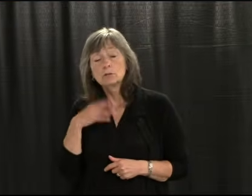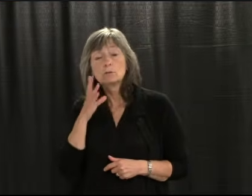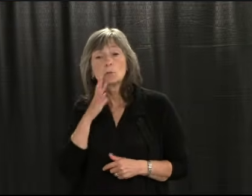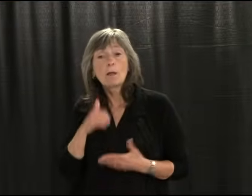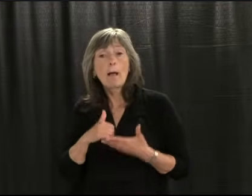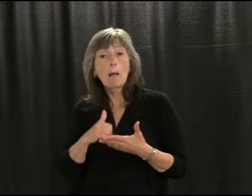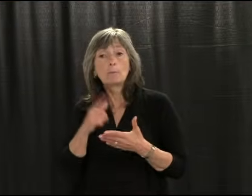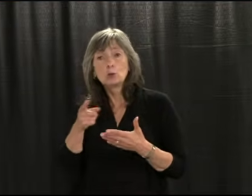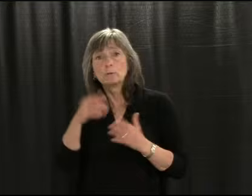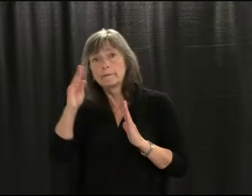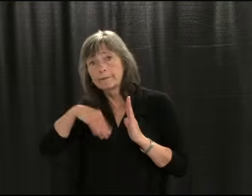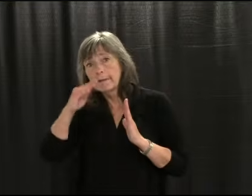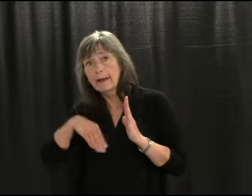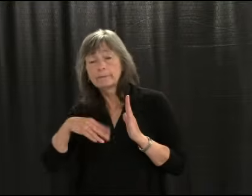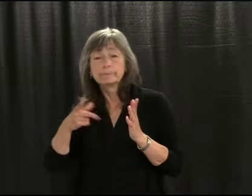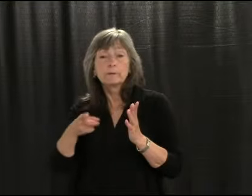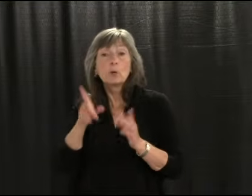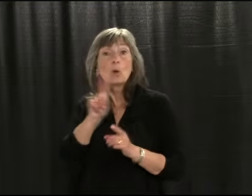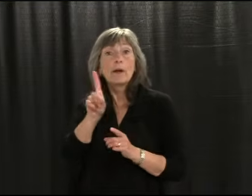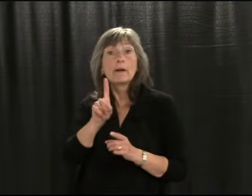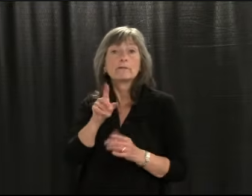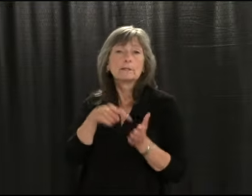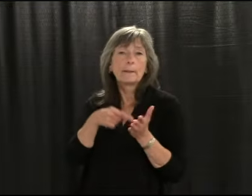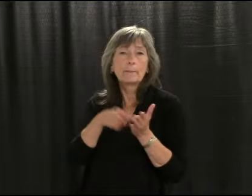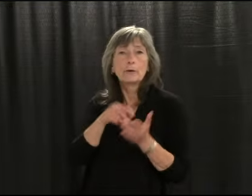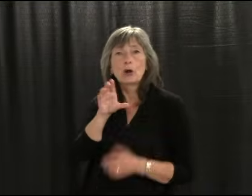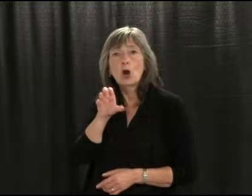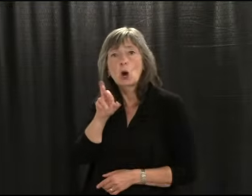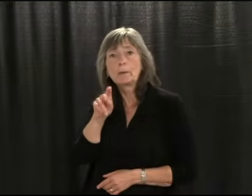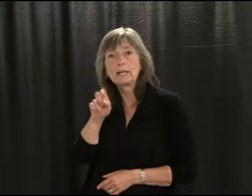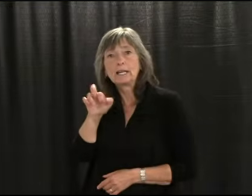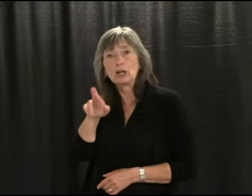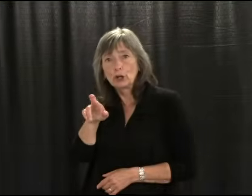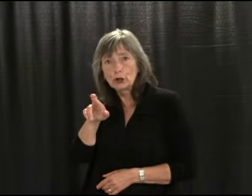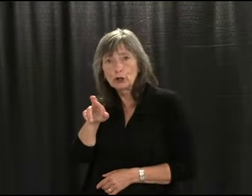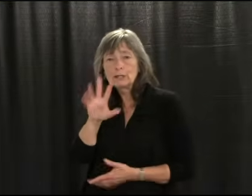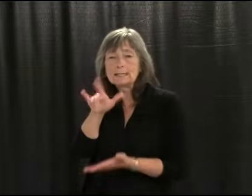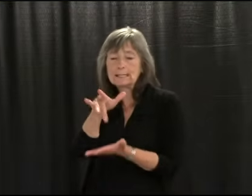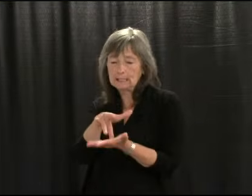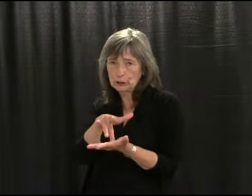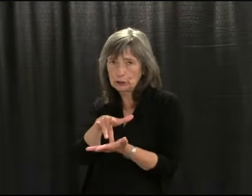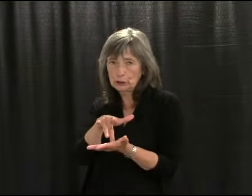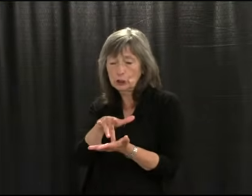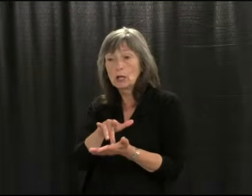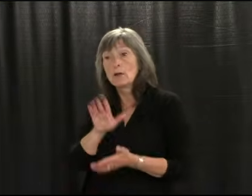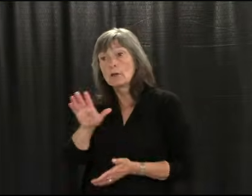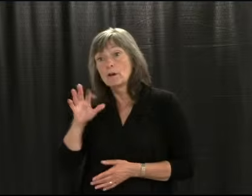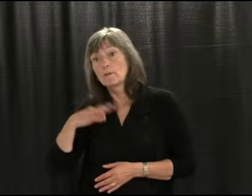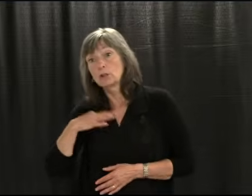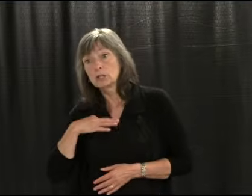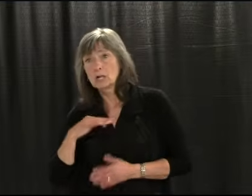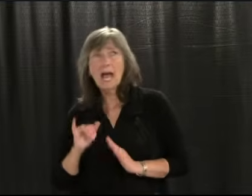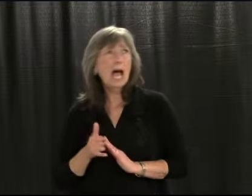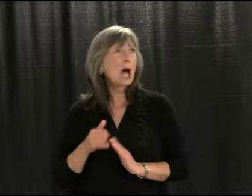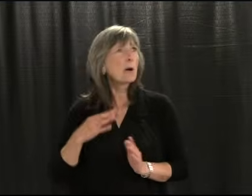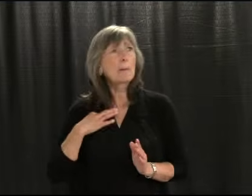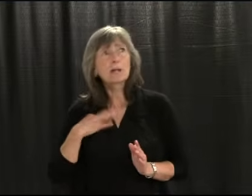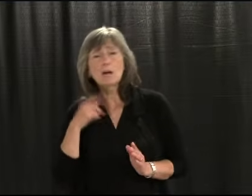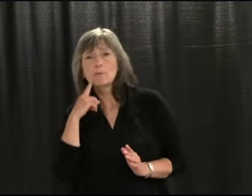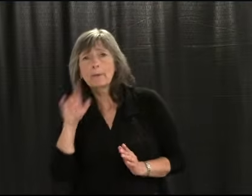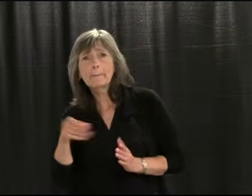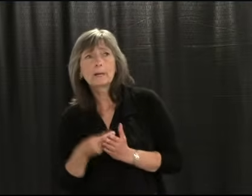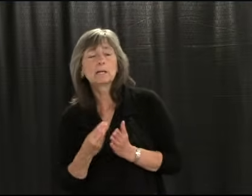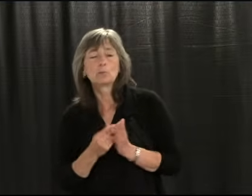people with the process at the Carbonear Academy Reception Centre. So look for the volunteers and they'll help you there.